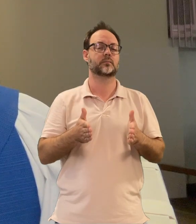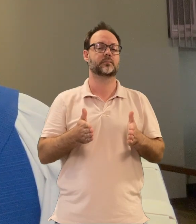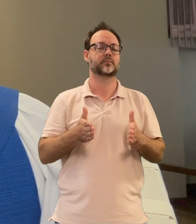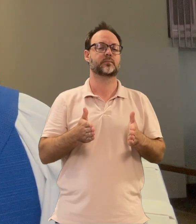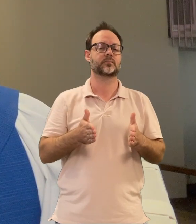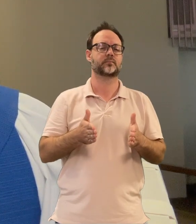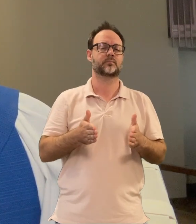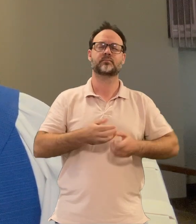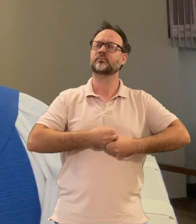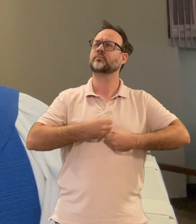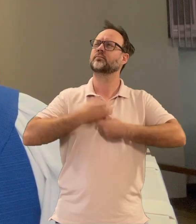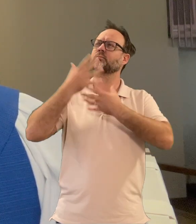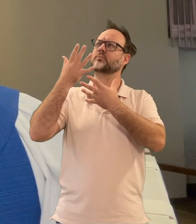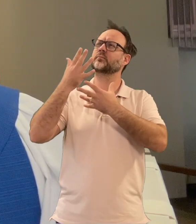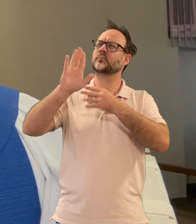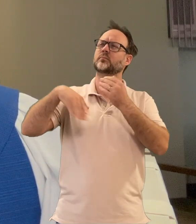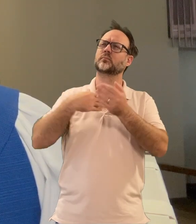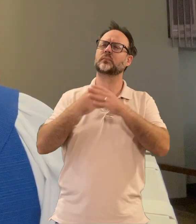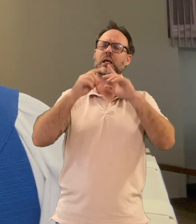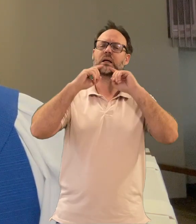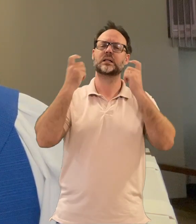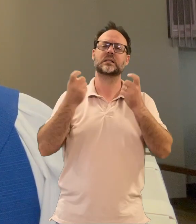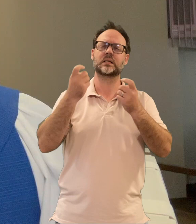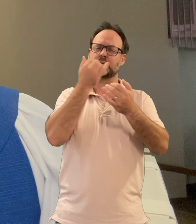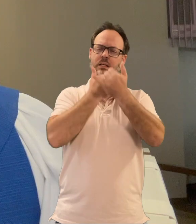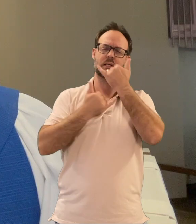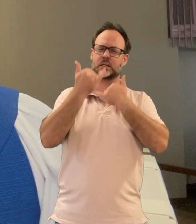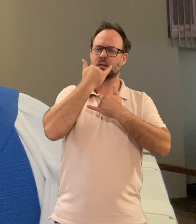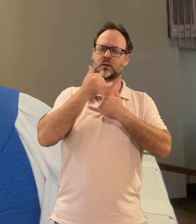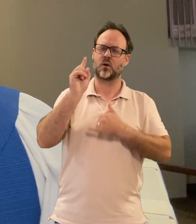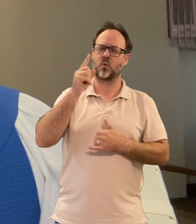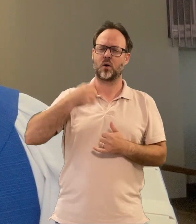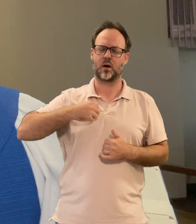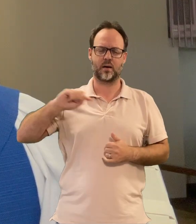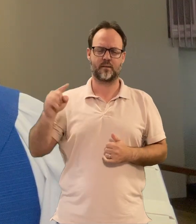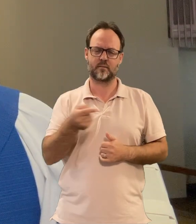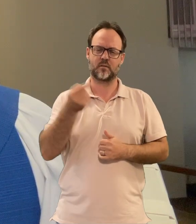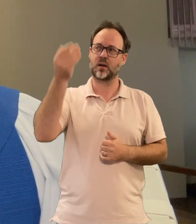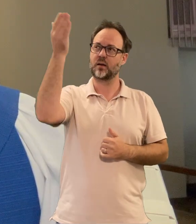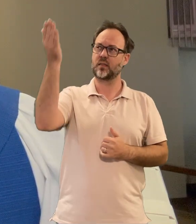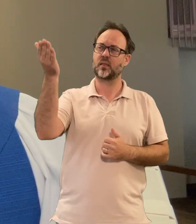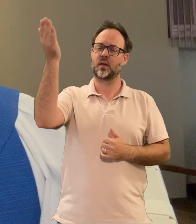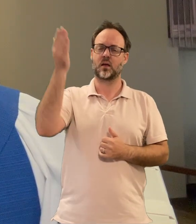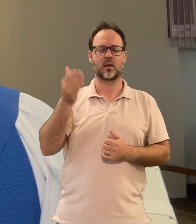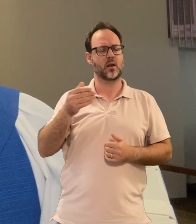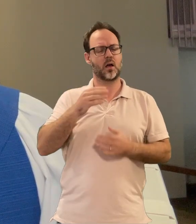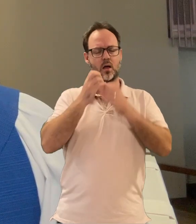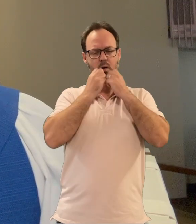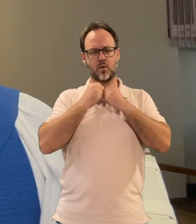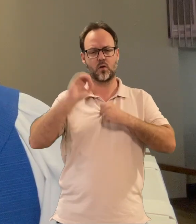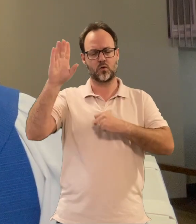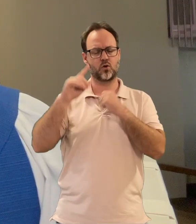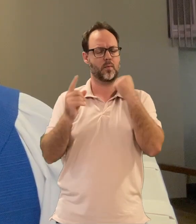sinner, confess unto thee all my sins and iniquities, with which I have ever offended thee, and